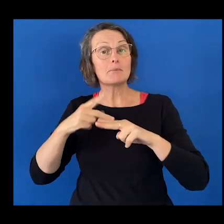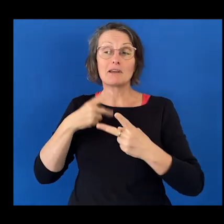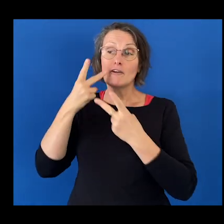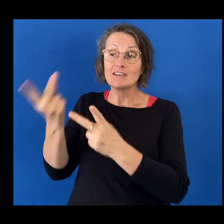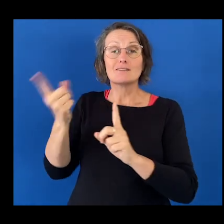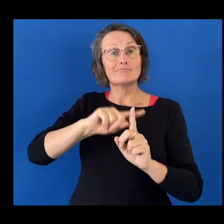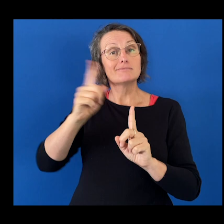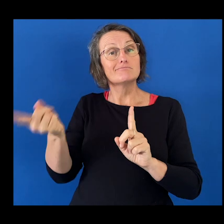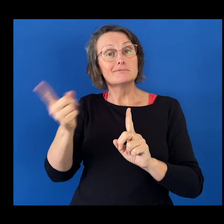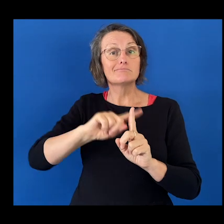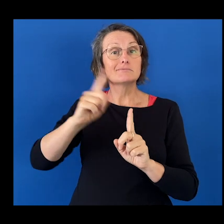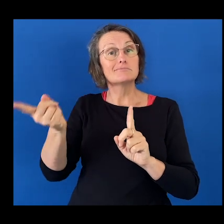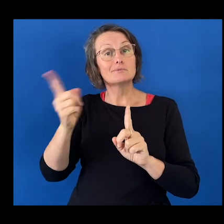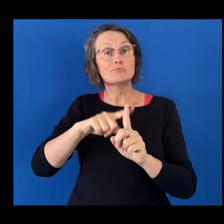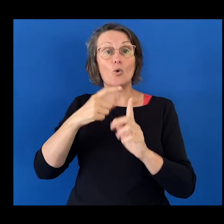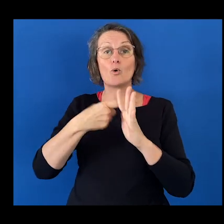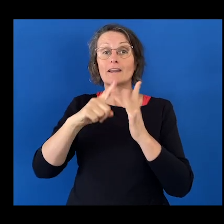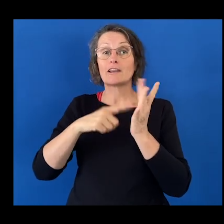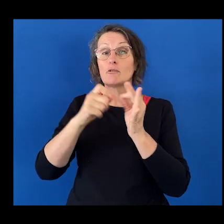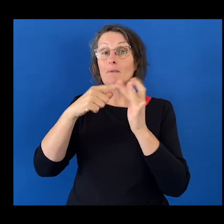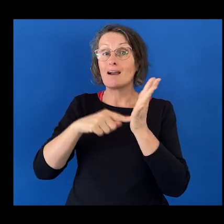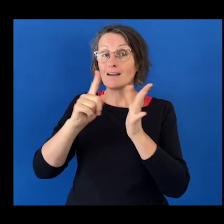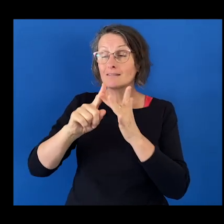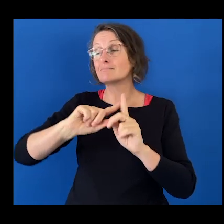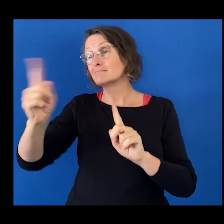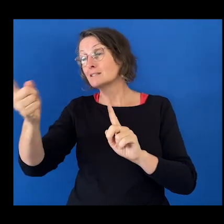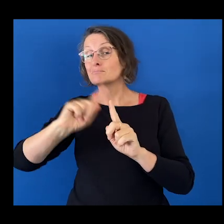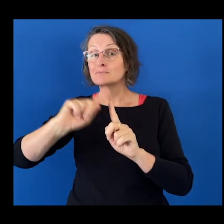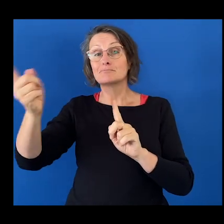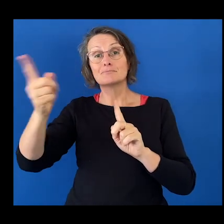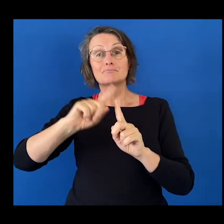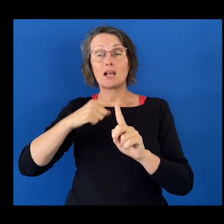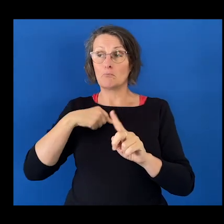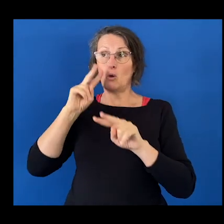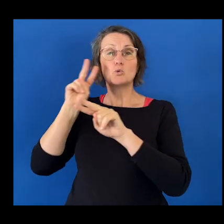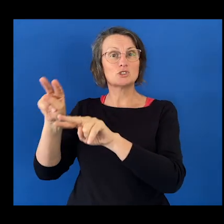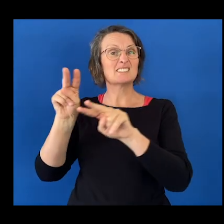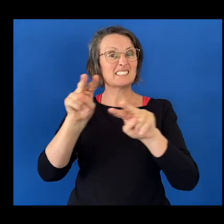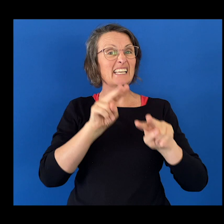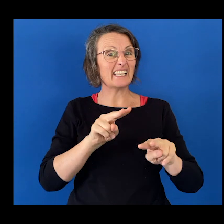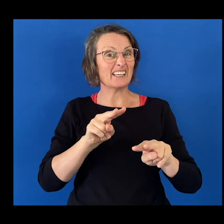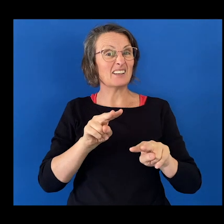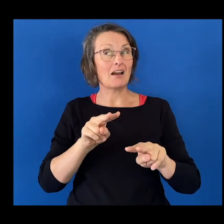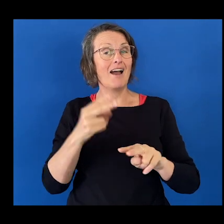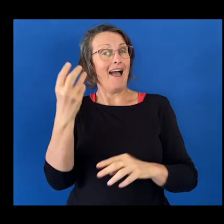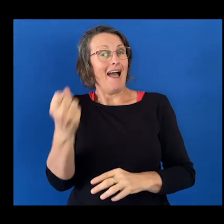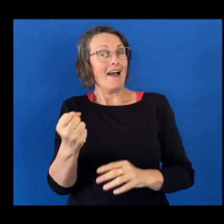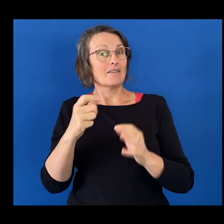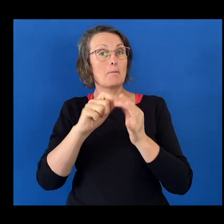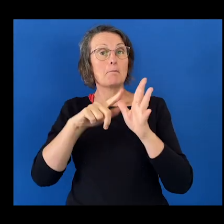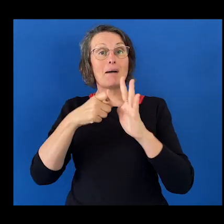backwards and forwards in transit from Kiribati back to New Zealand and so on. I'd see these beautiful examples